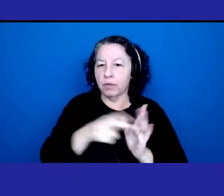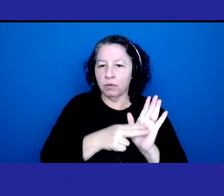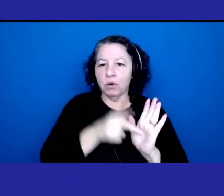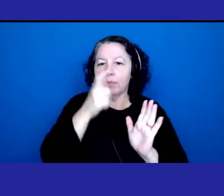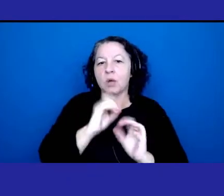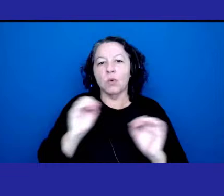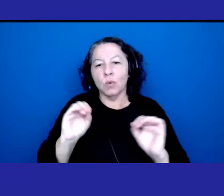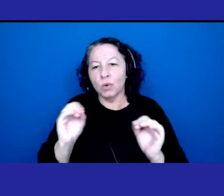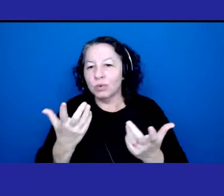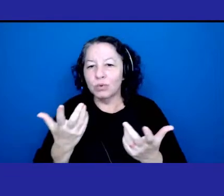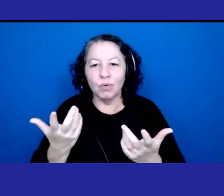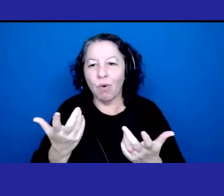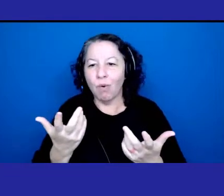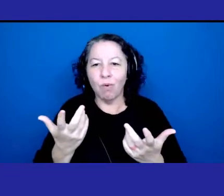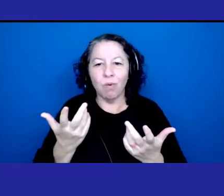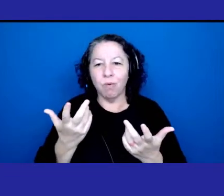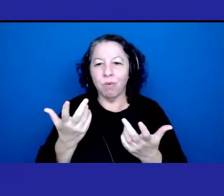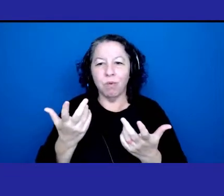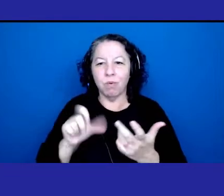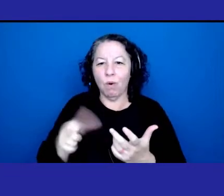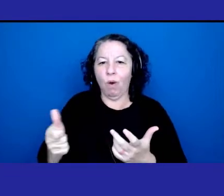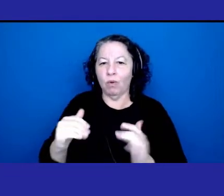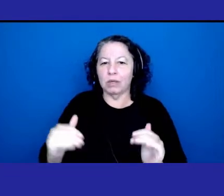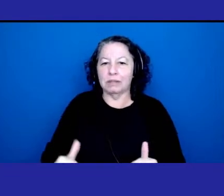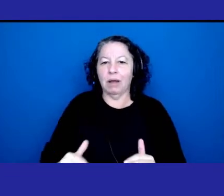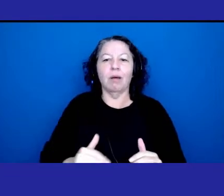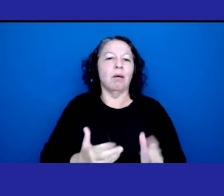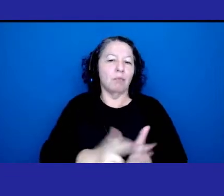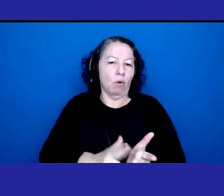could be subcontracted under this solicitation.